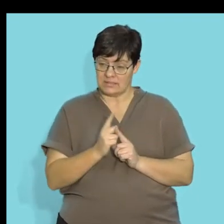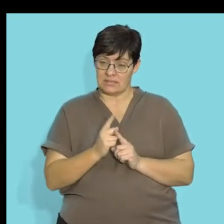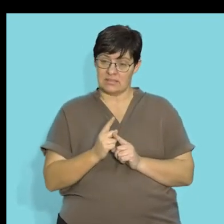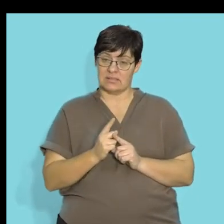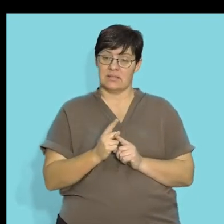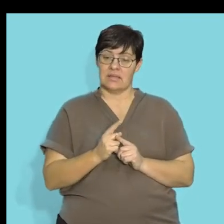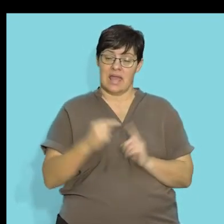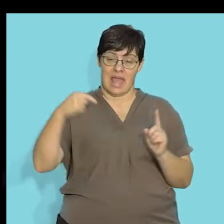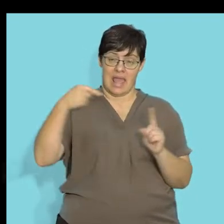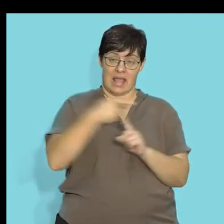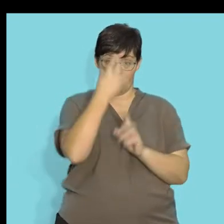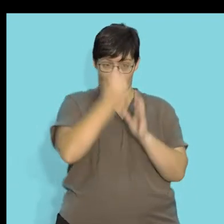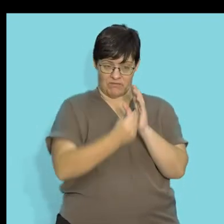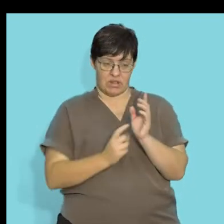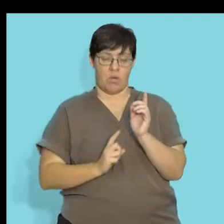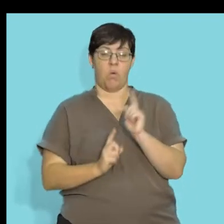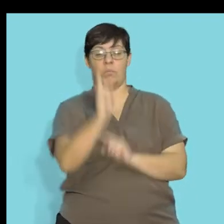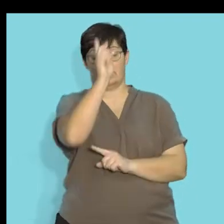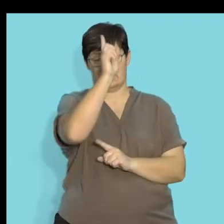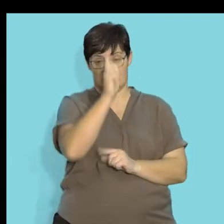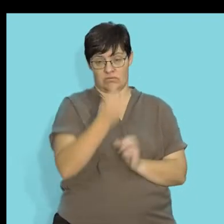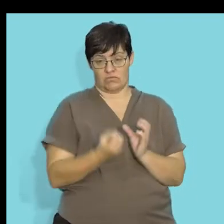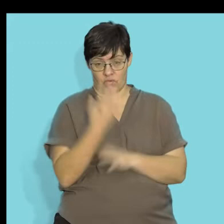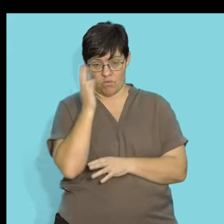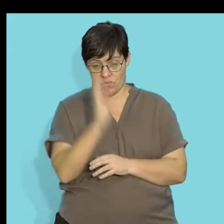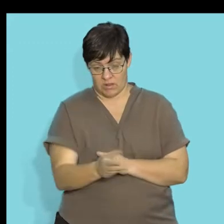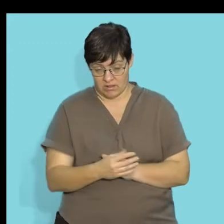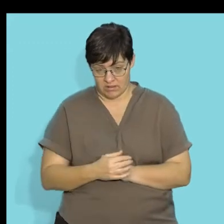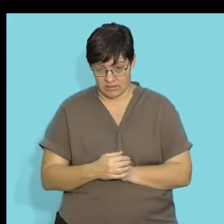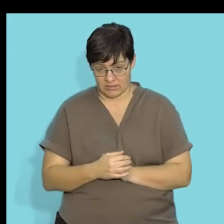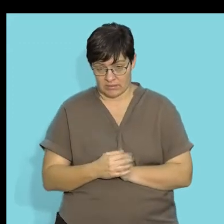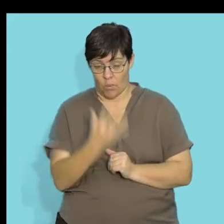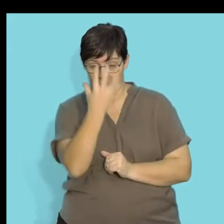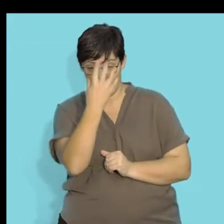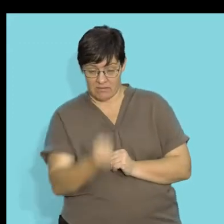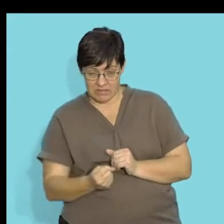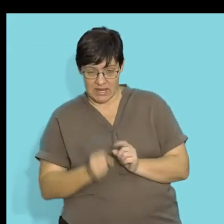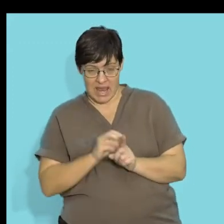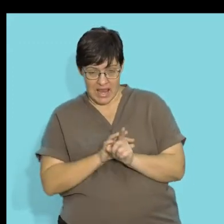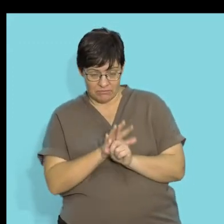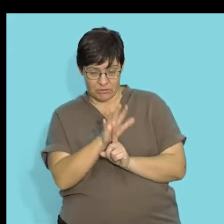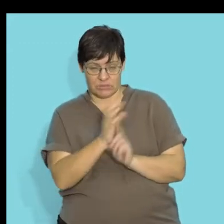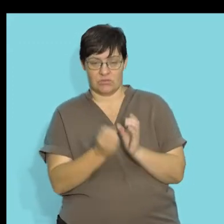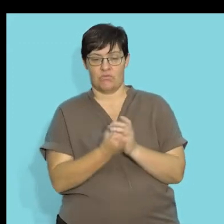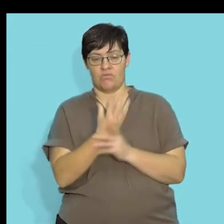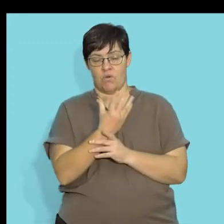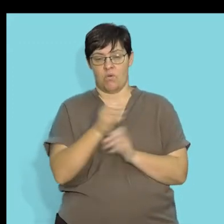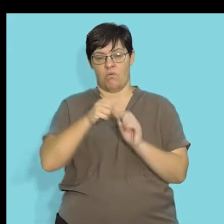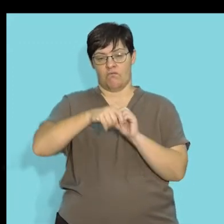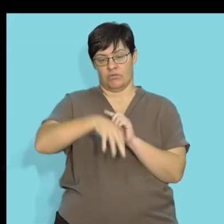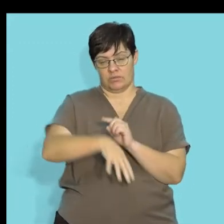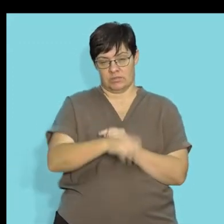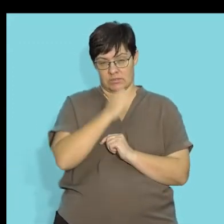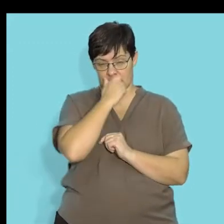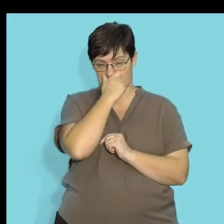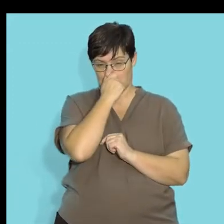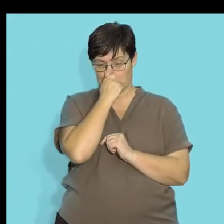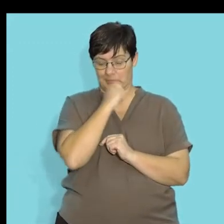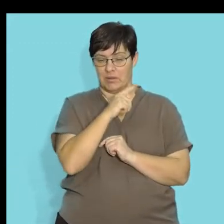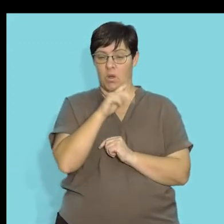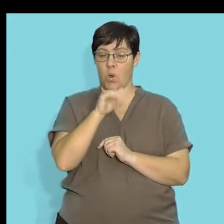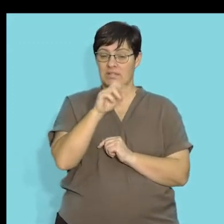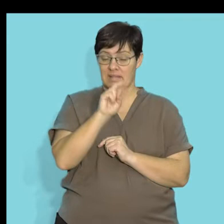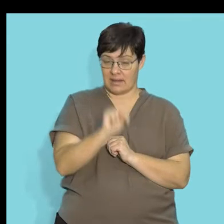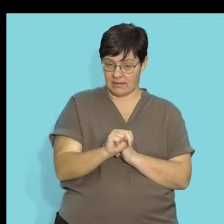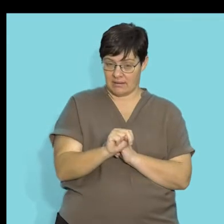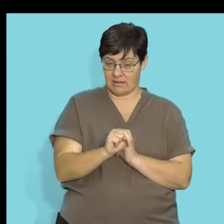to grow against gravity. So this is an example of how gravity influences the growth of roots and